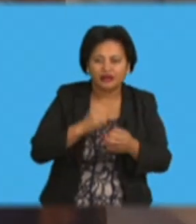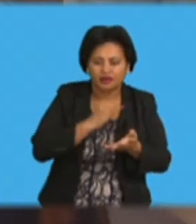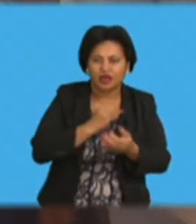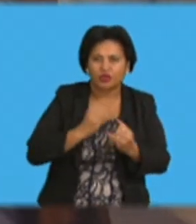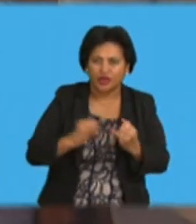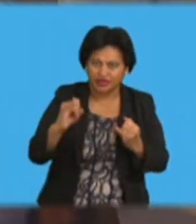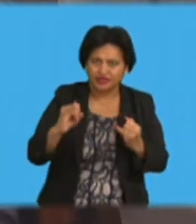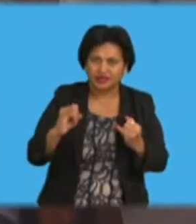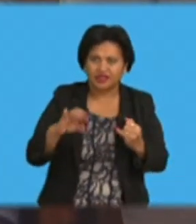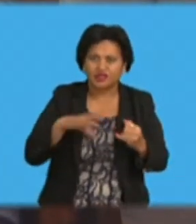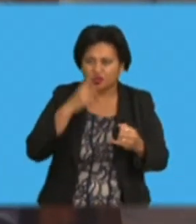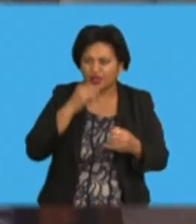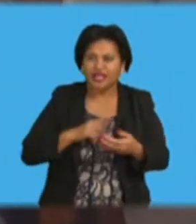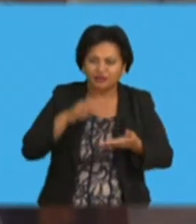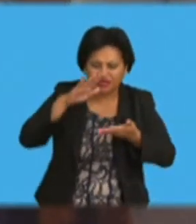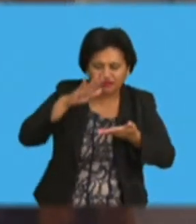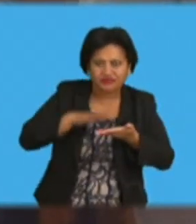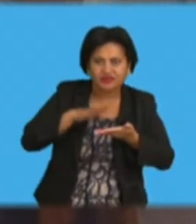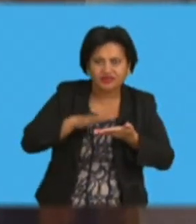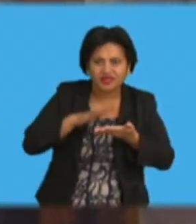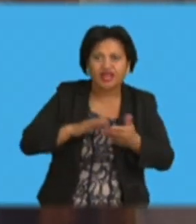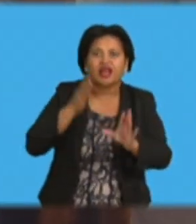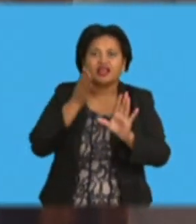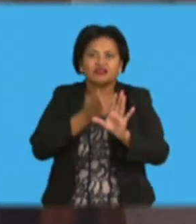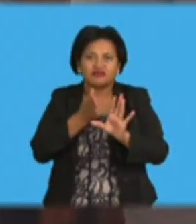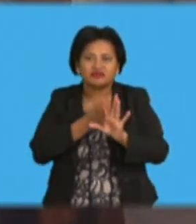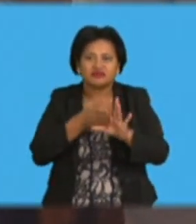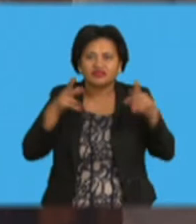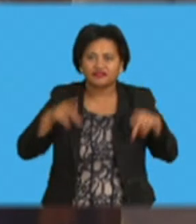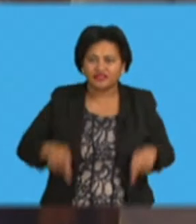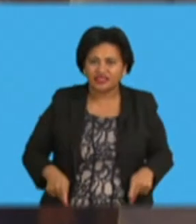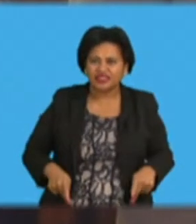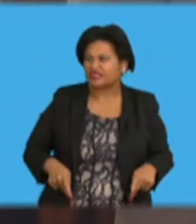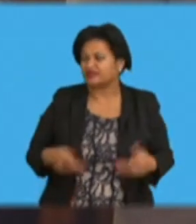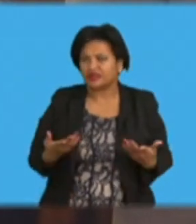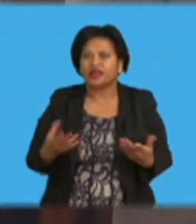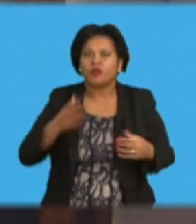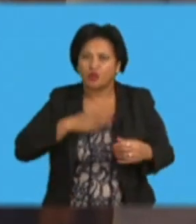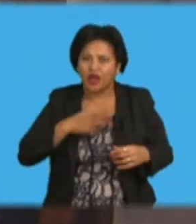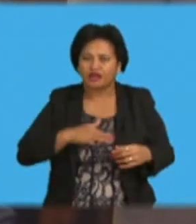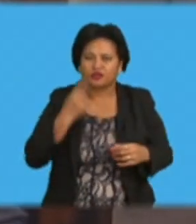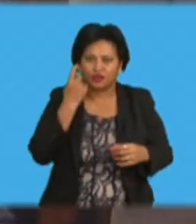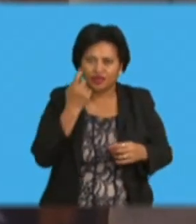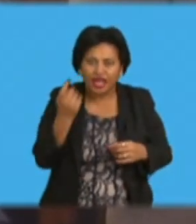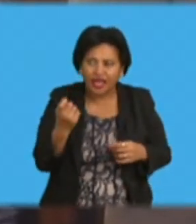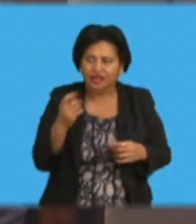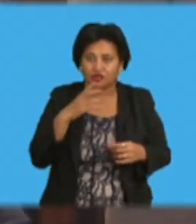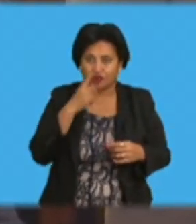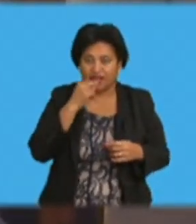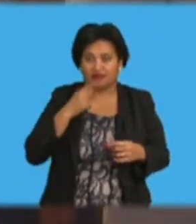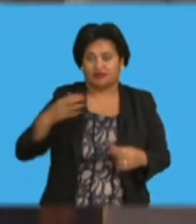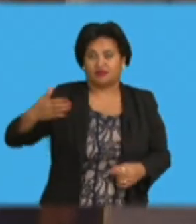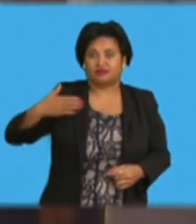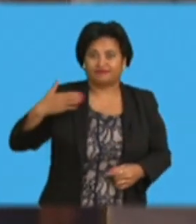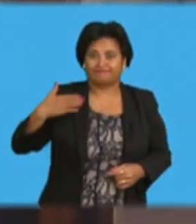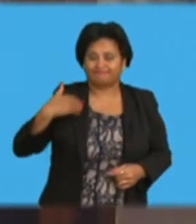of physiological and psychological discomfort, so that it does not deteriorate the performance and productivity of the